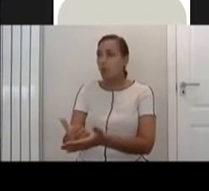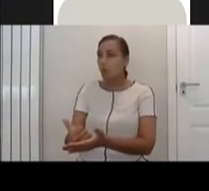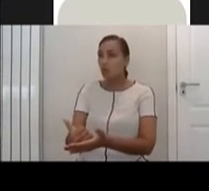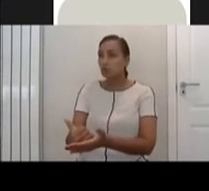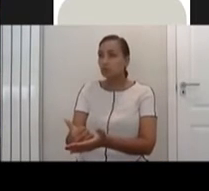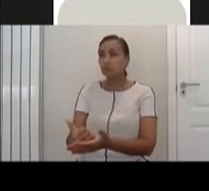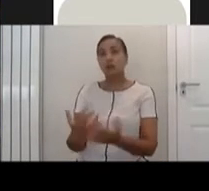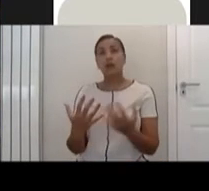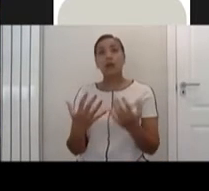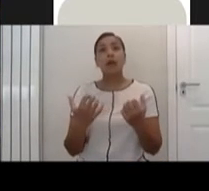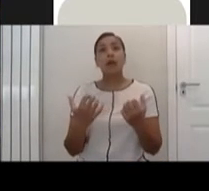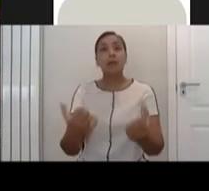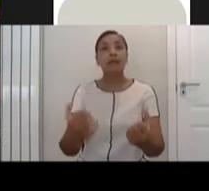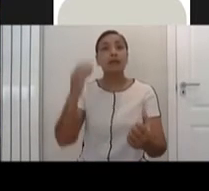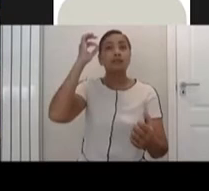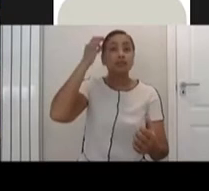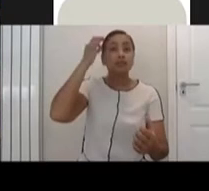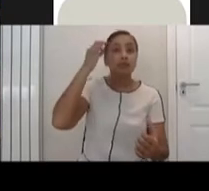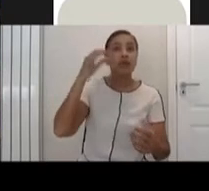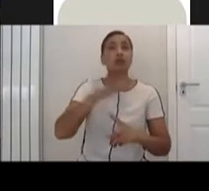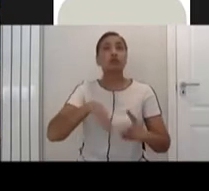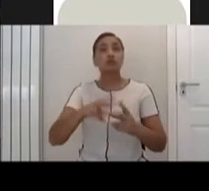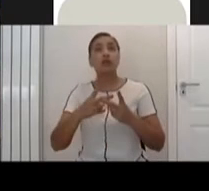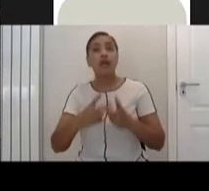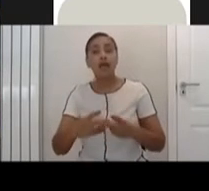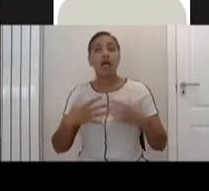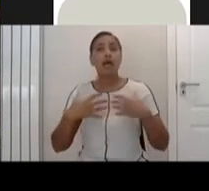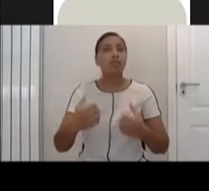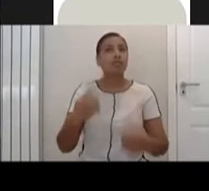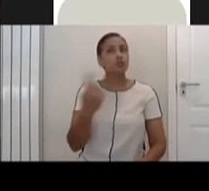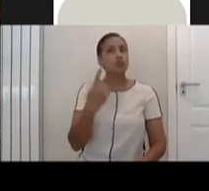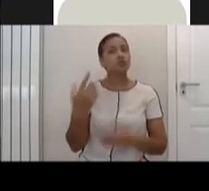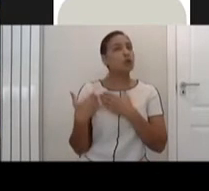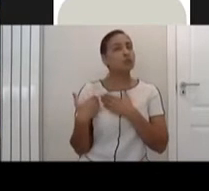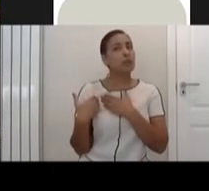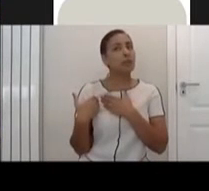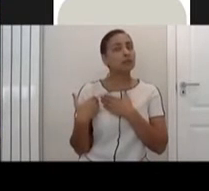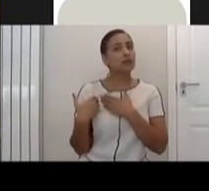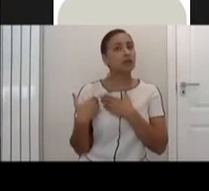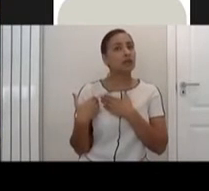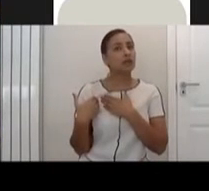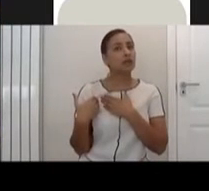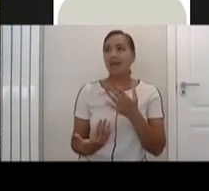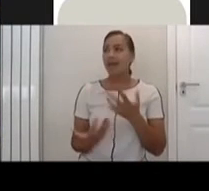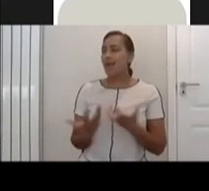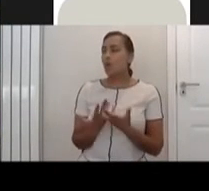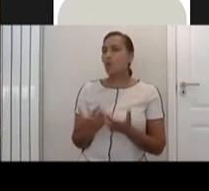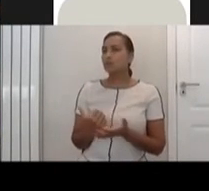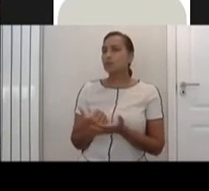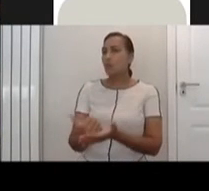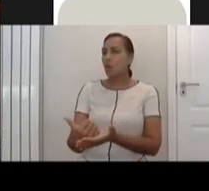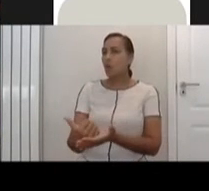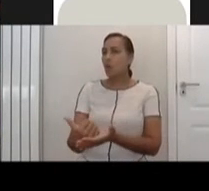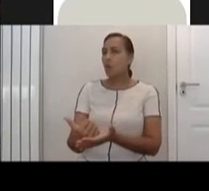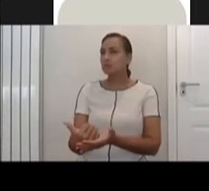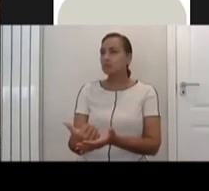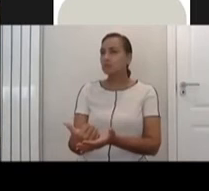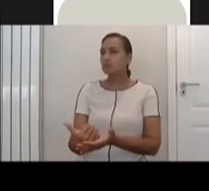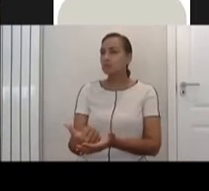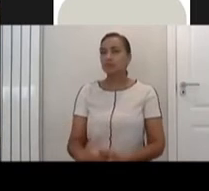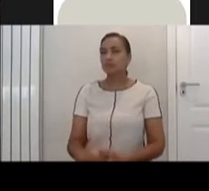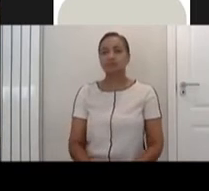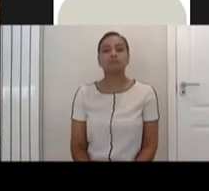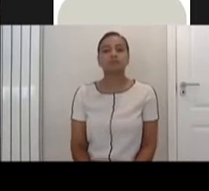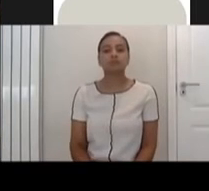public health, local authority, social care and health, to look at almost a new form of ill health.